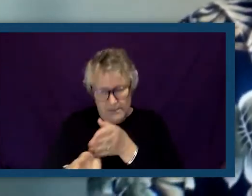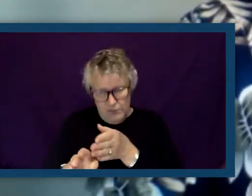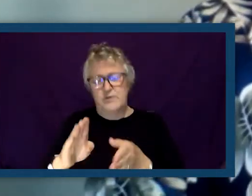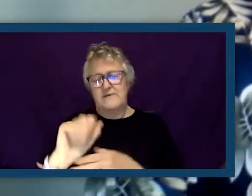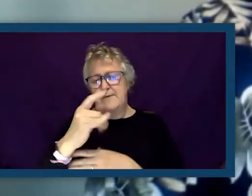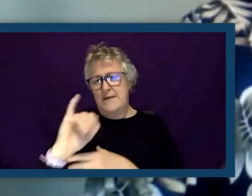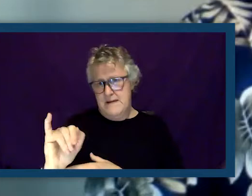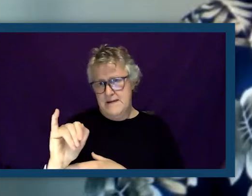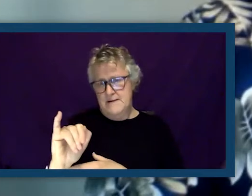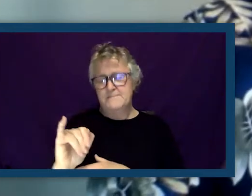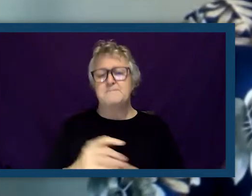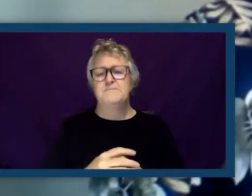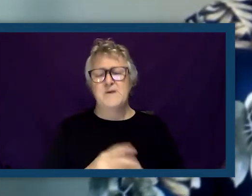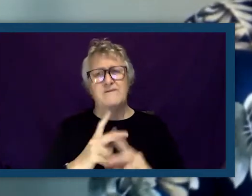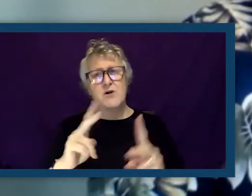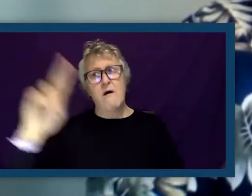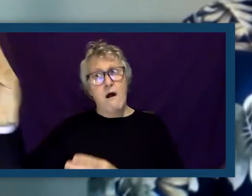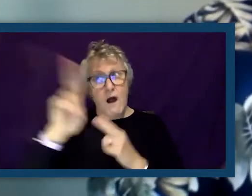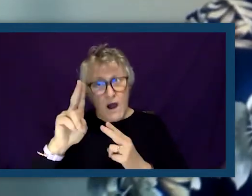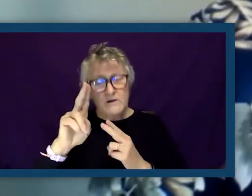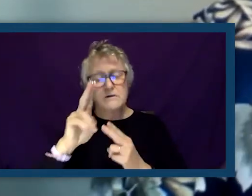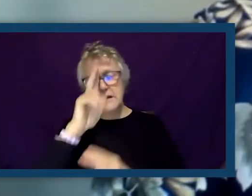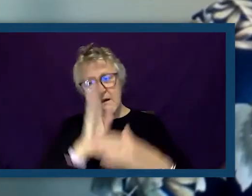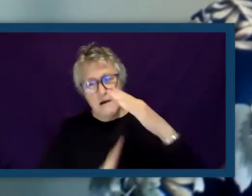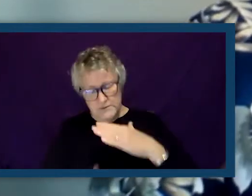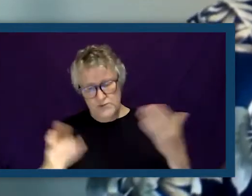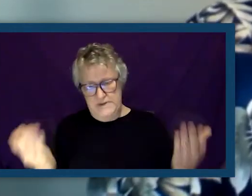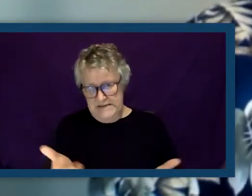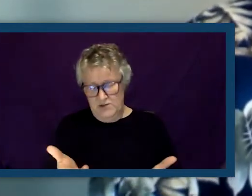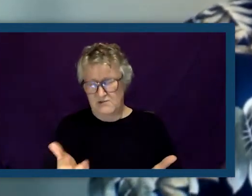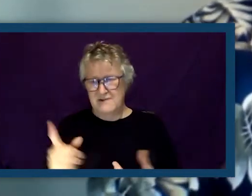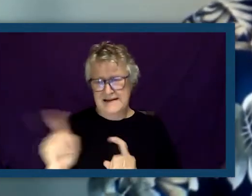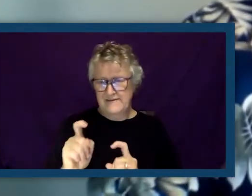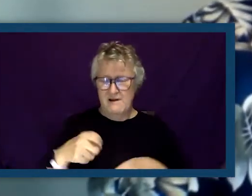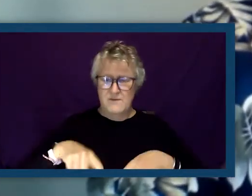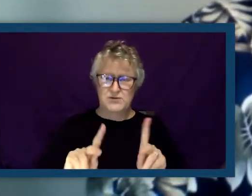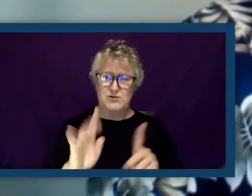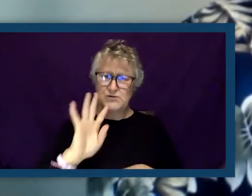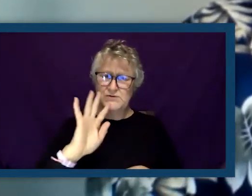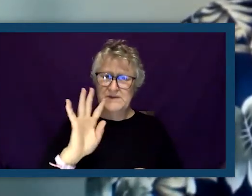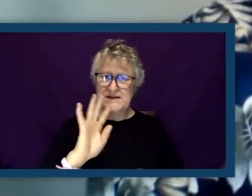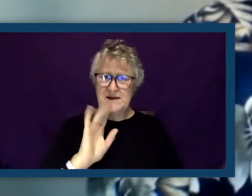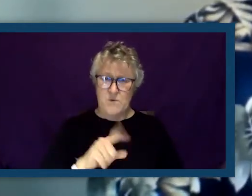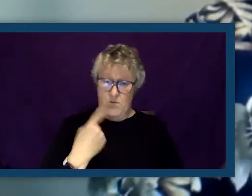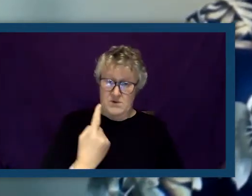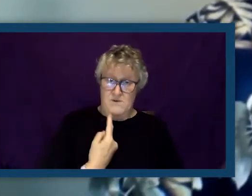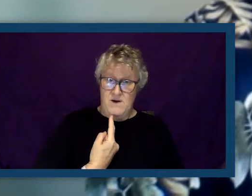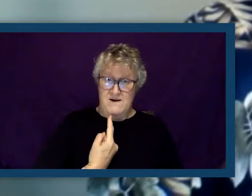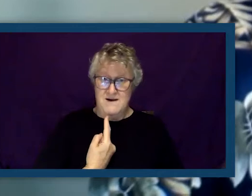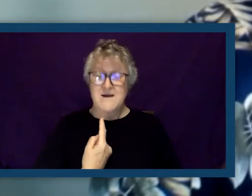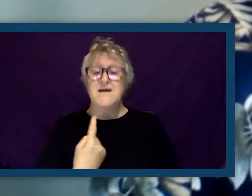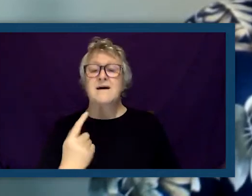umbrella. So we are very honored and humbled that I have been given this opportunity to be the only Pacific Islander voice here this evening.